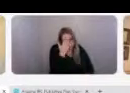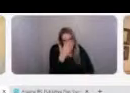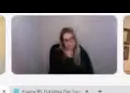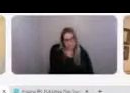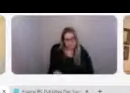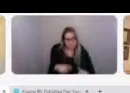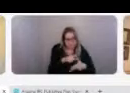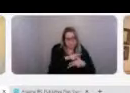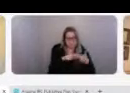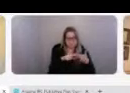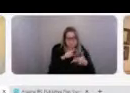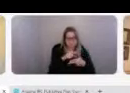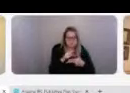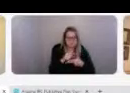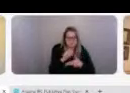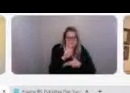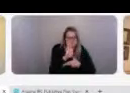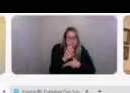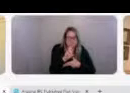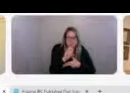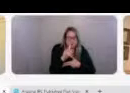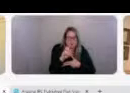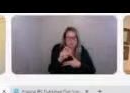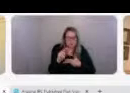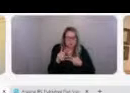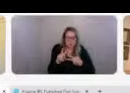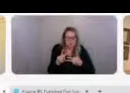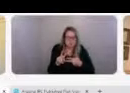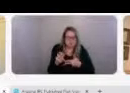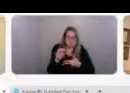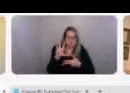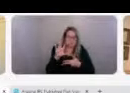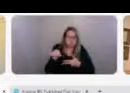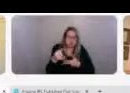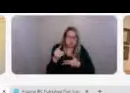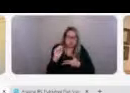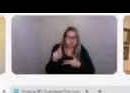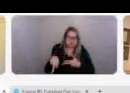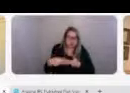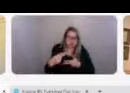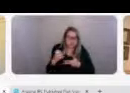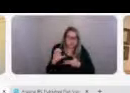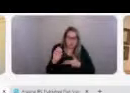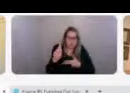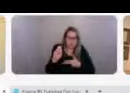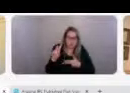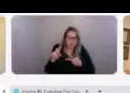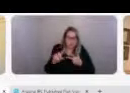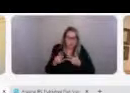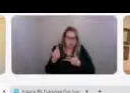the next three speakers will be brendan walsh joseph corda and ryan boyd